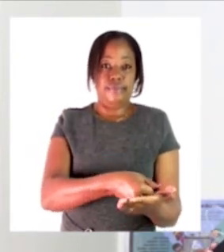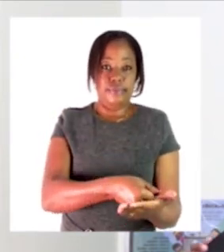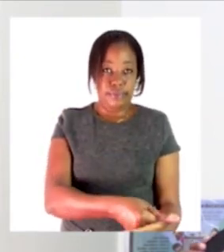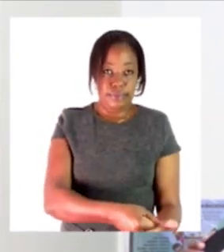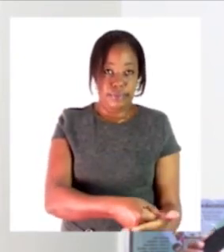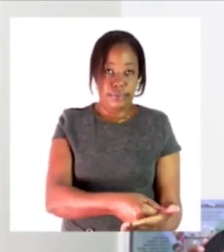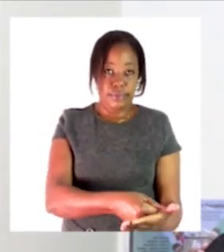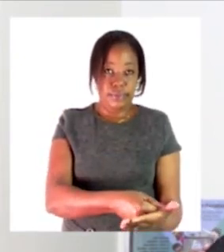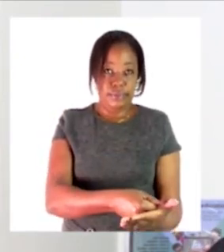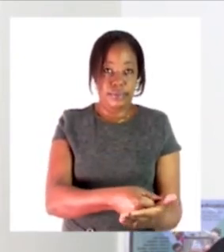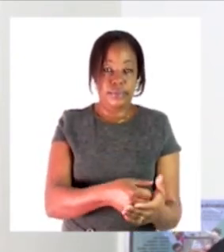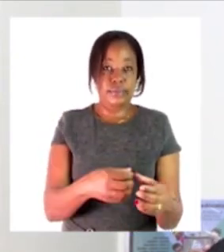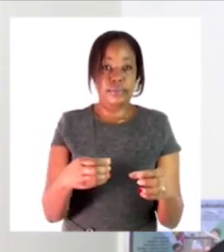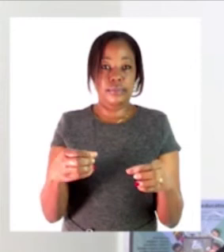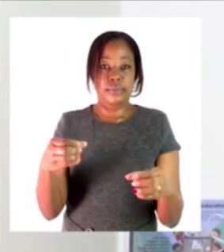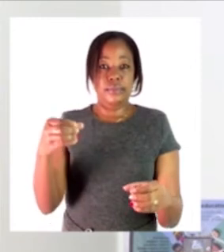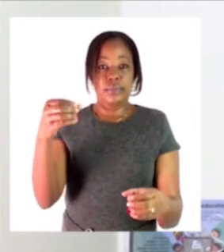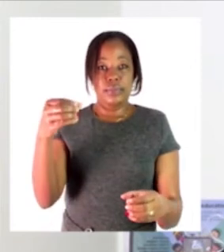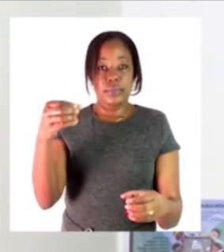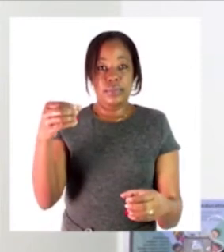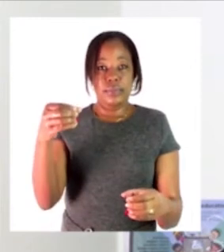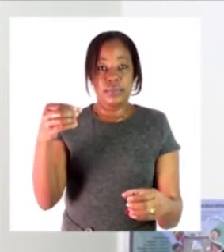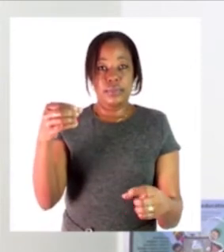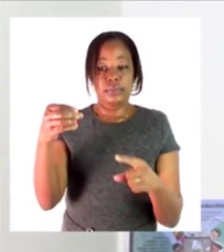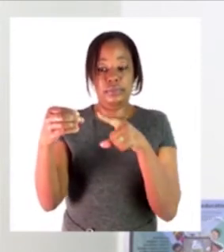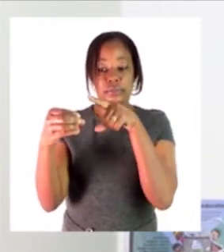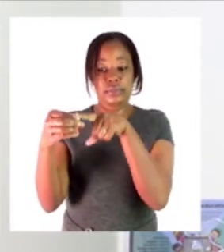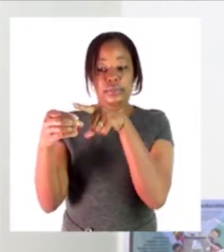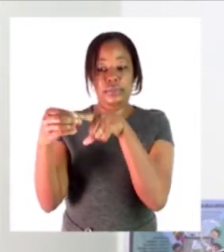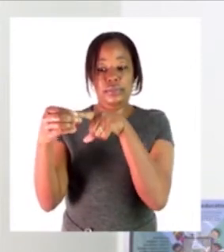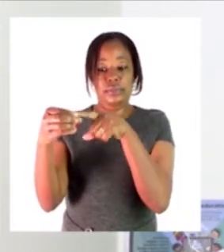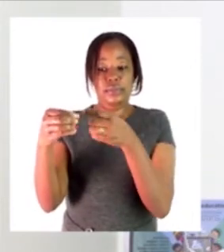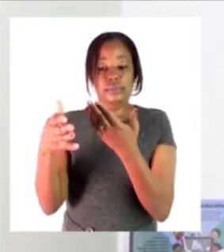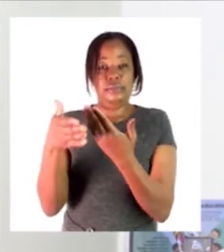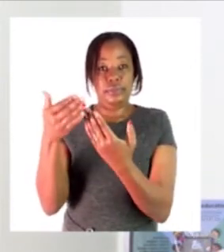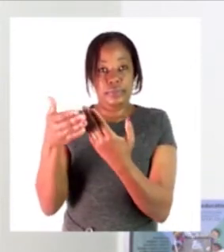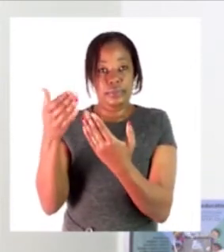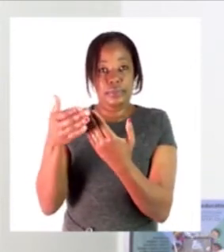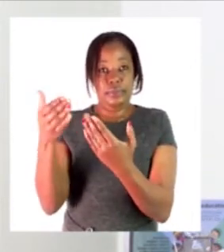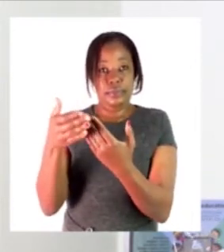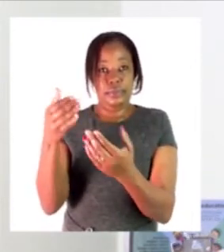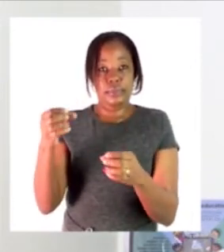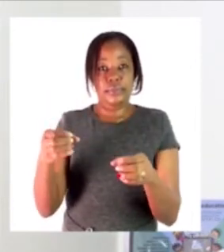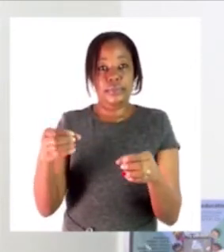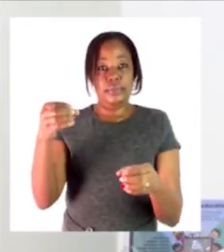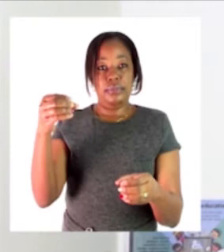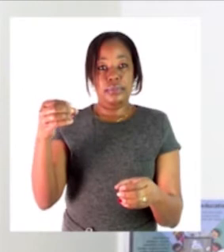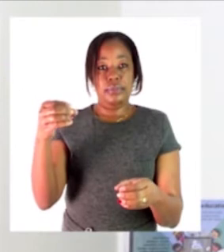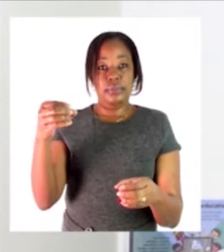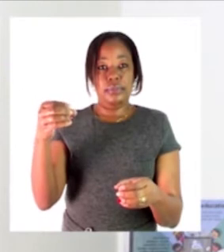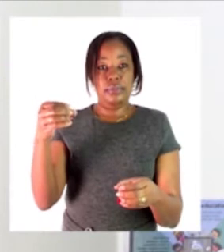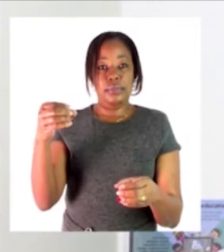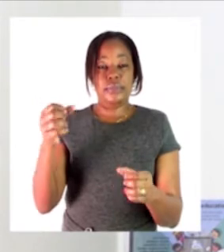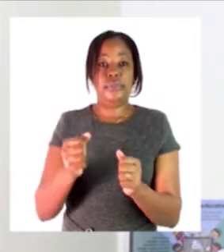in this cup is heavier than on the other side. Are we together? So when you look at the scales which are